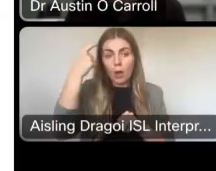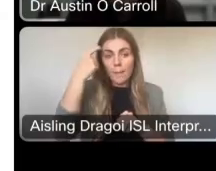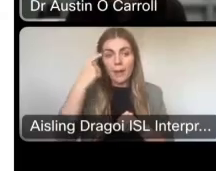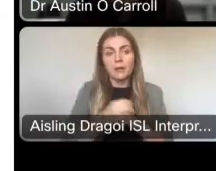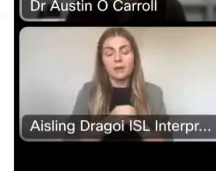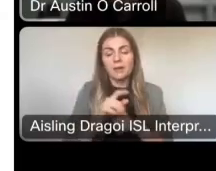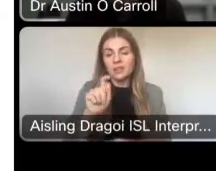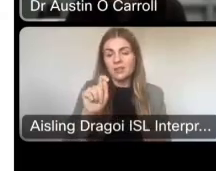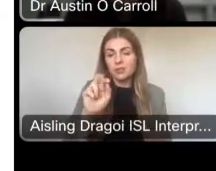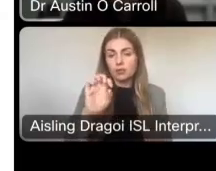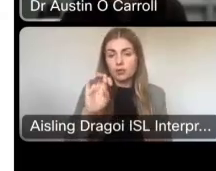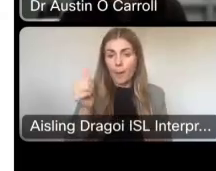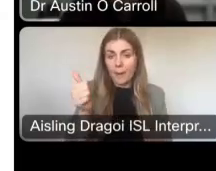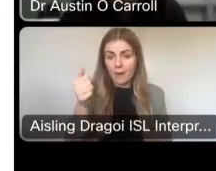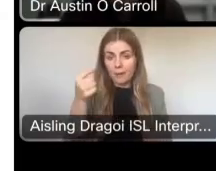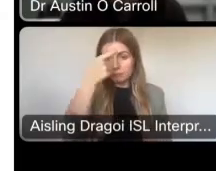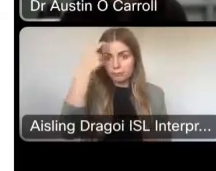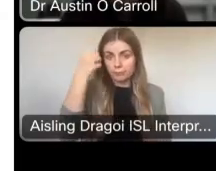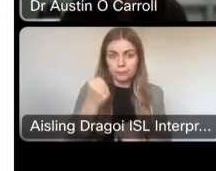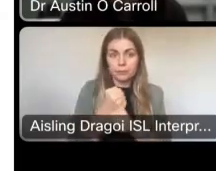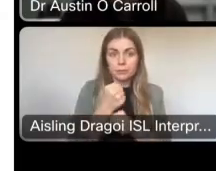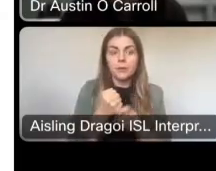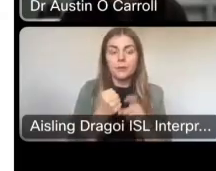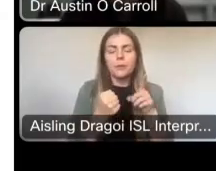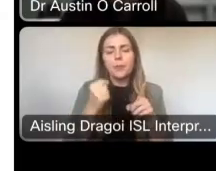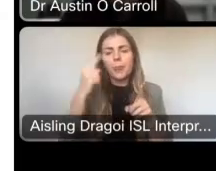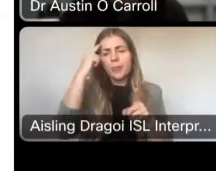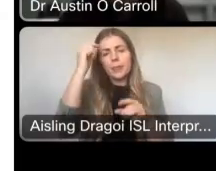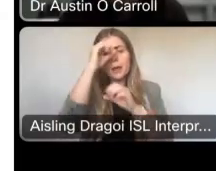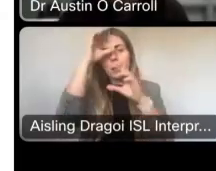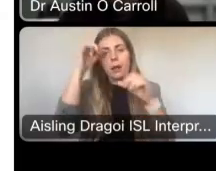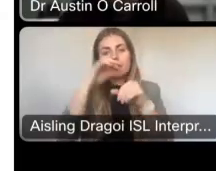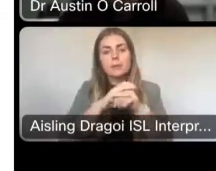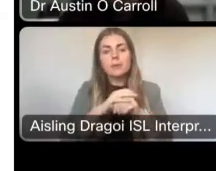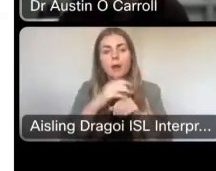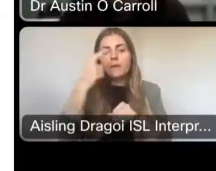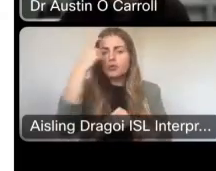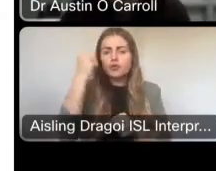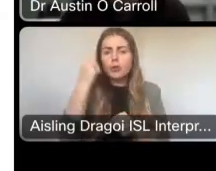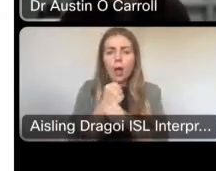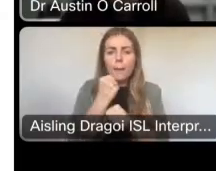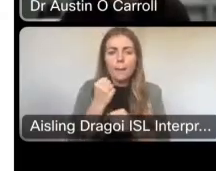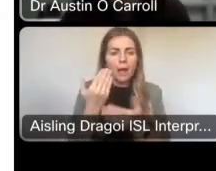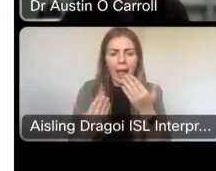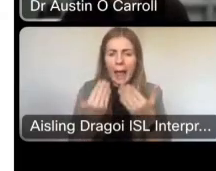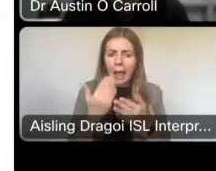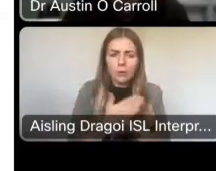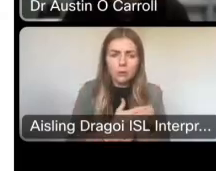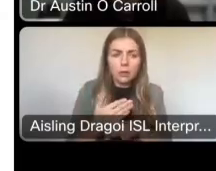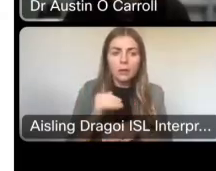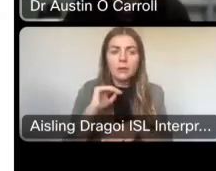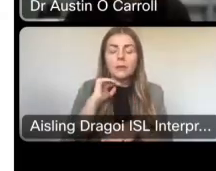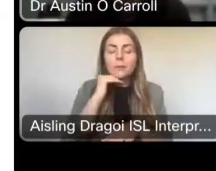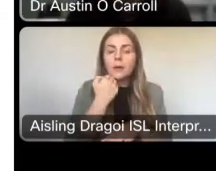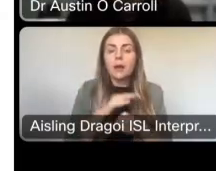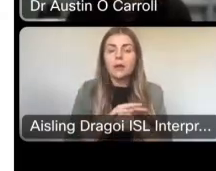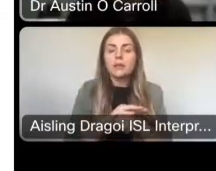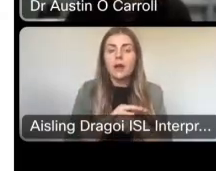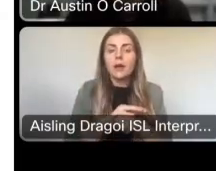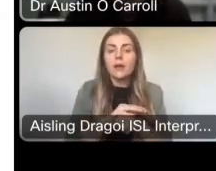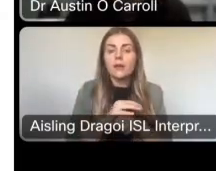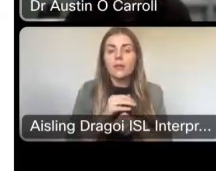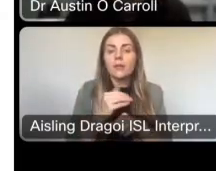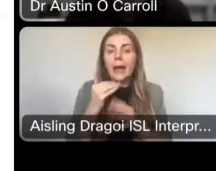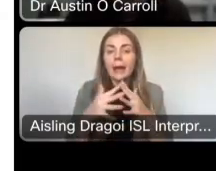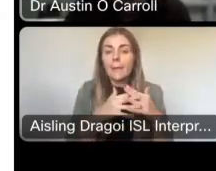trauma is that this was all discovered. The concept of trauma really arose from a particular study run by an American insurance company called Kaiser